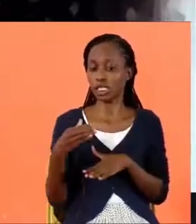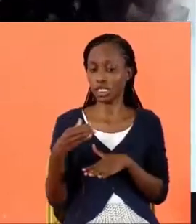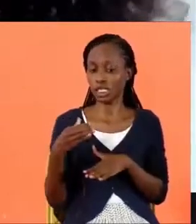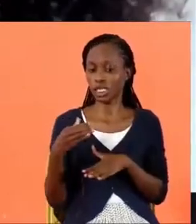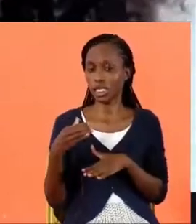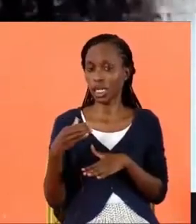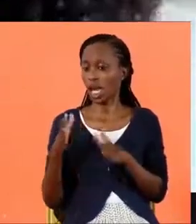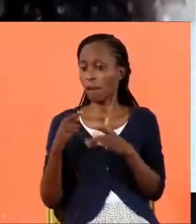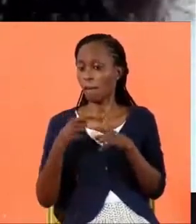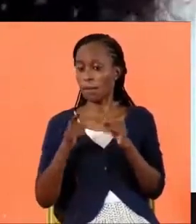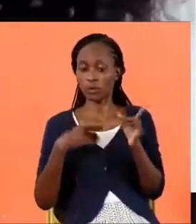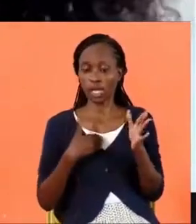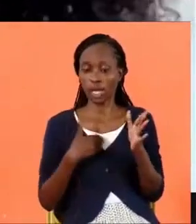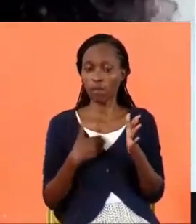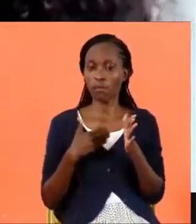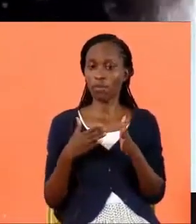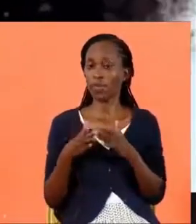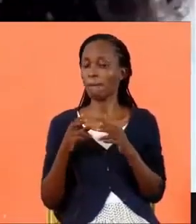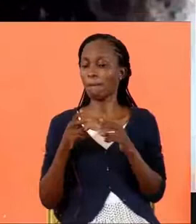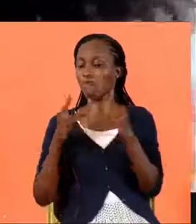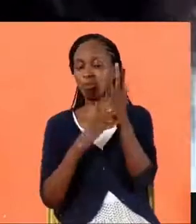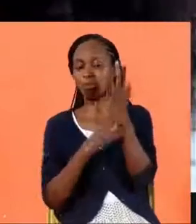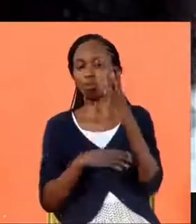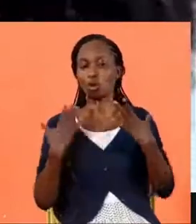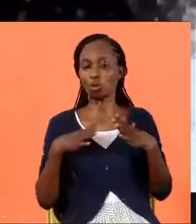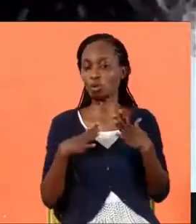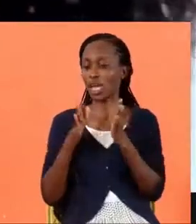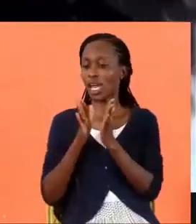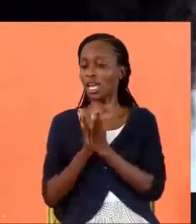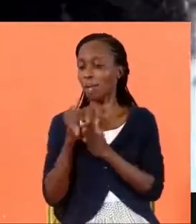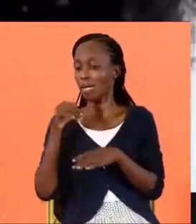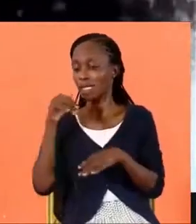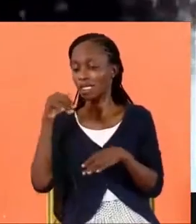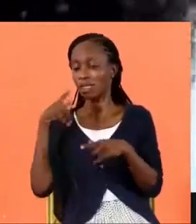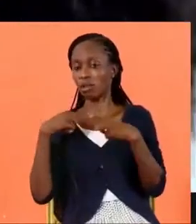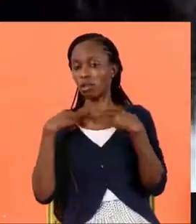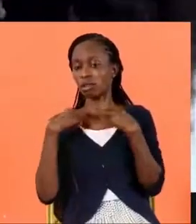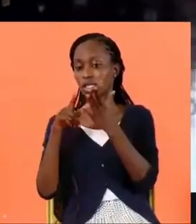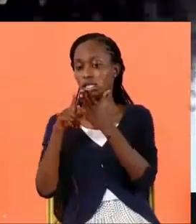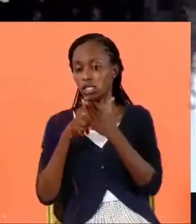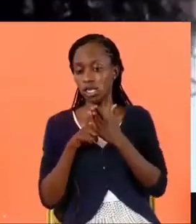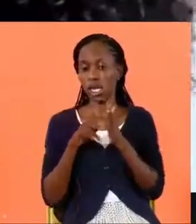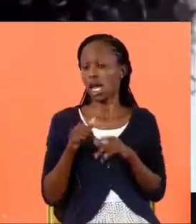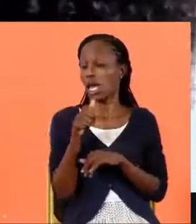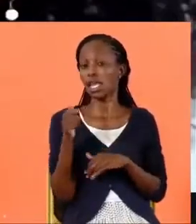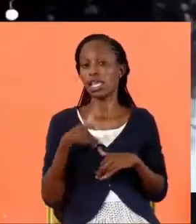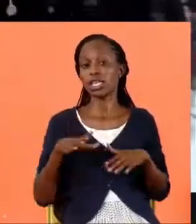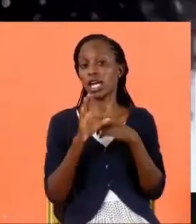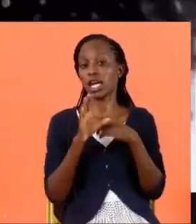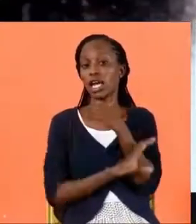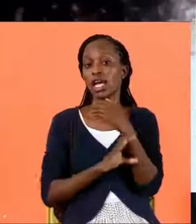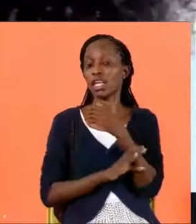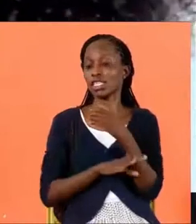poorest populations. And not only that, be completely indebted to countries that are actually benefiting